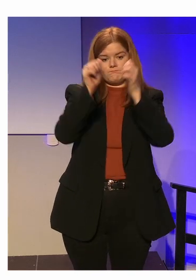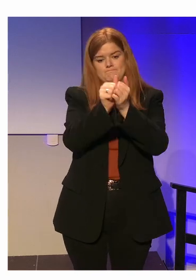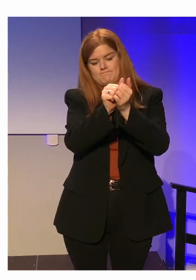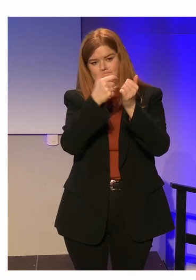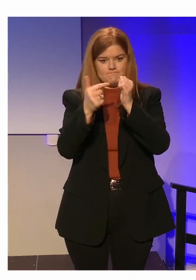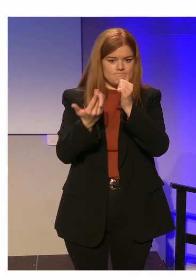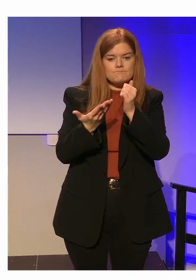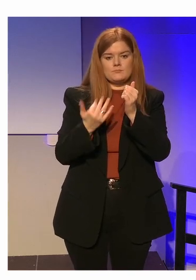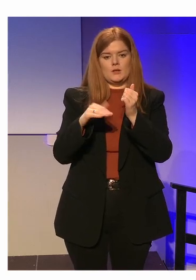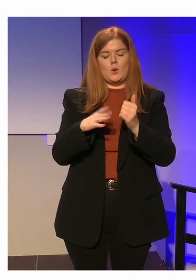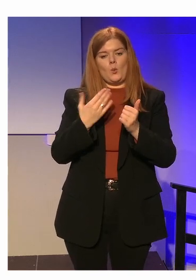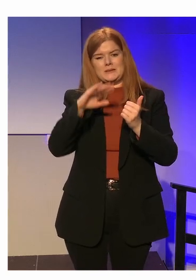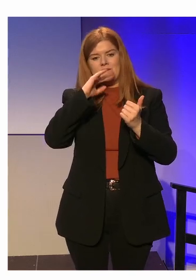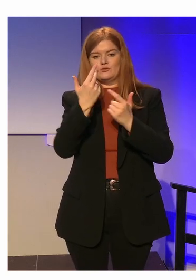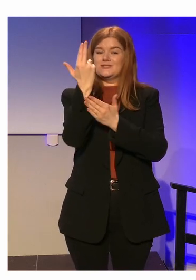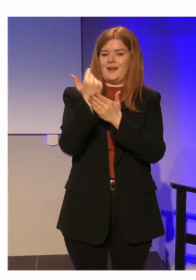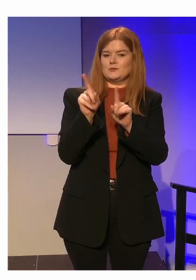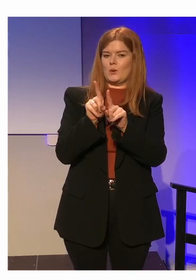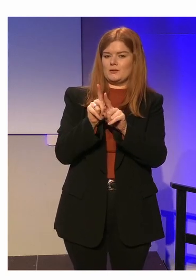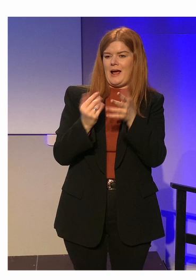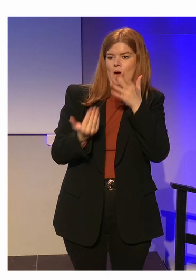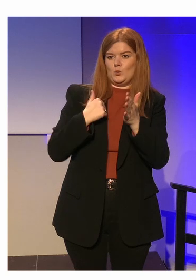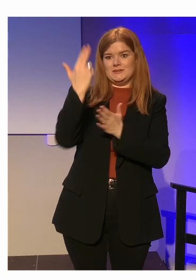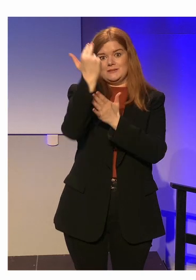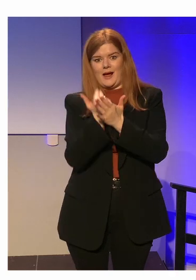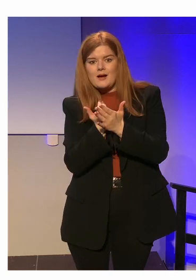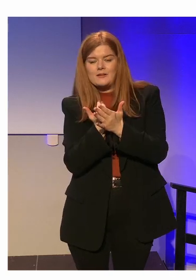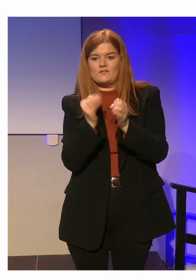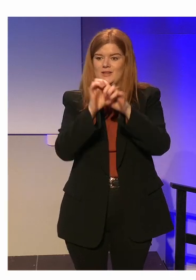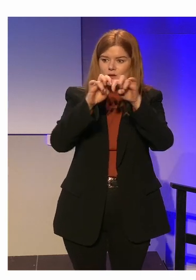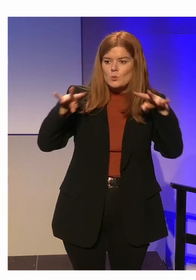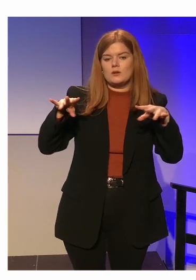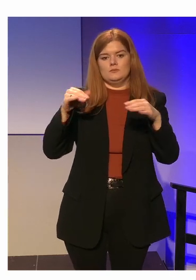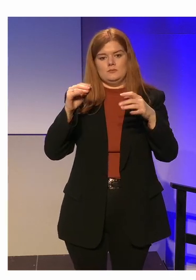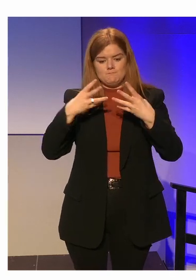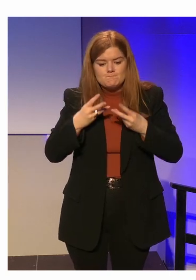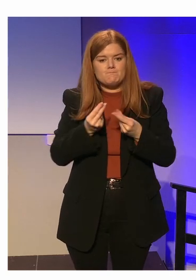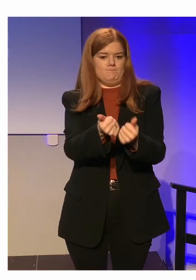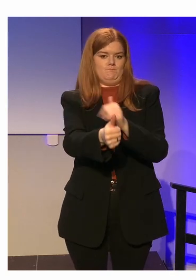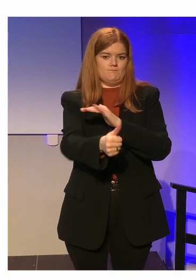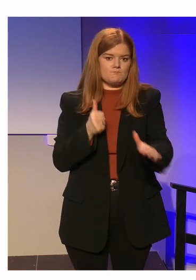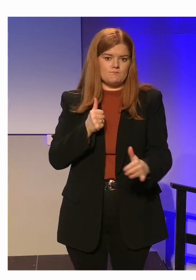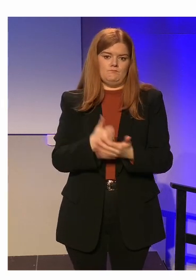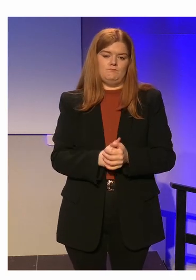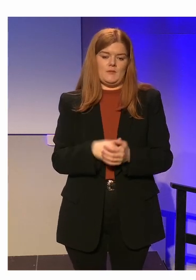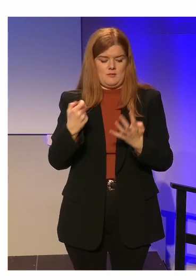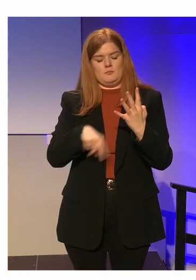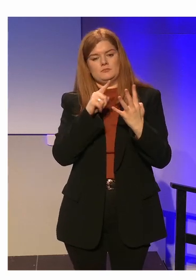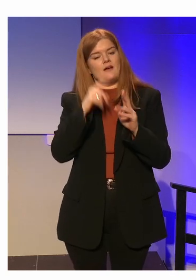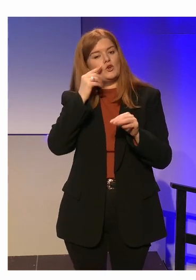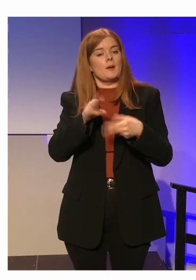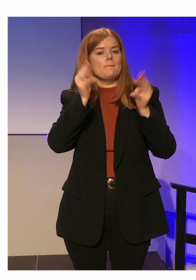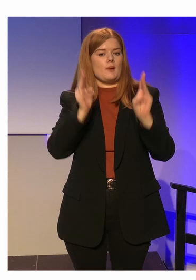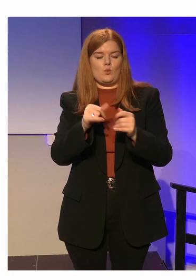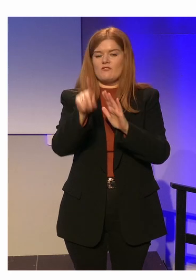also talk about what that means for design, how we can design for equity and efficiency. And then we'll look at the power